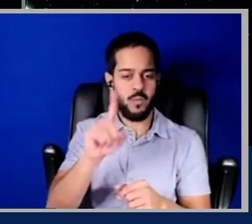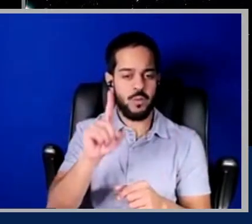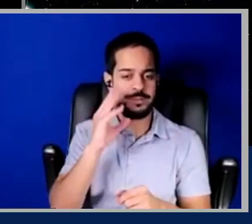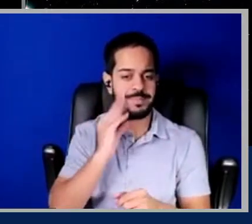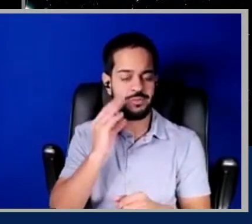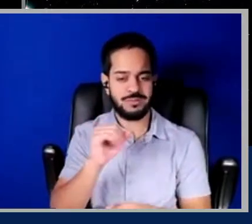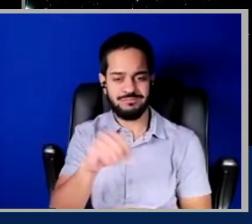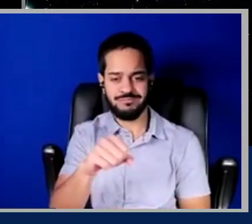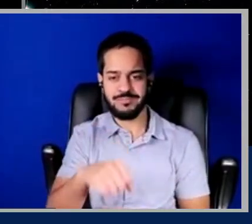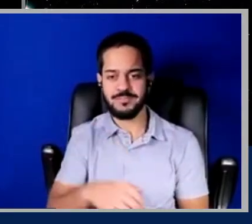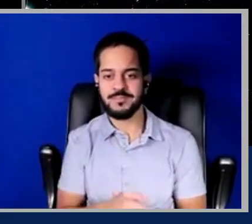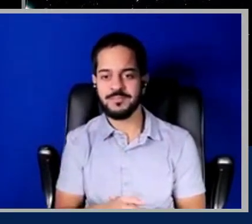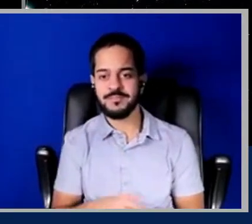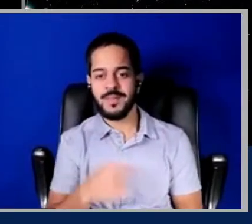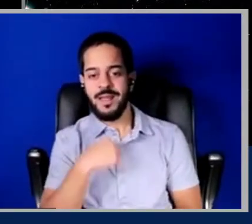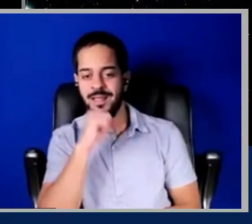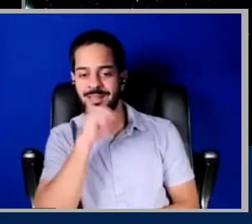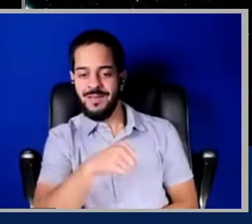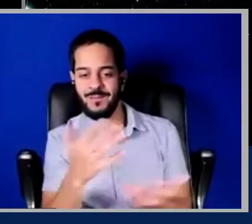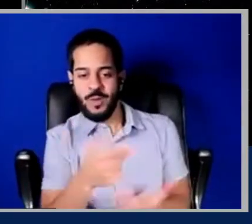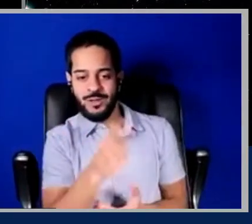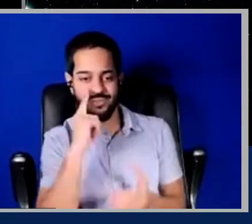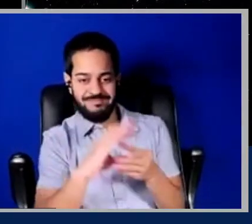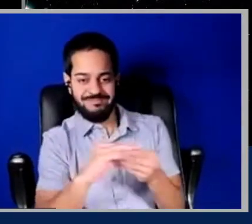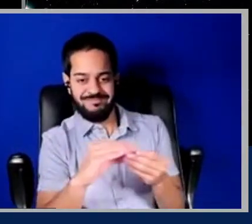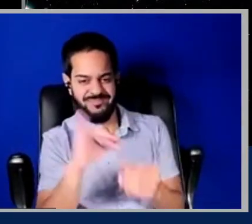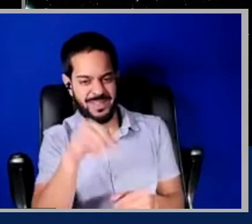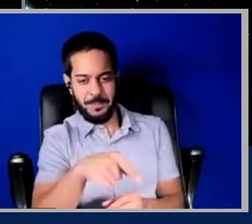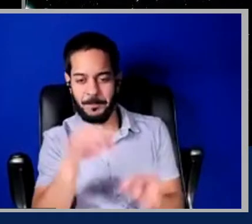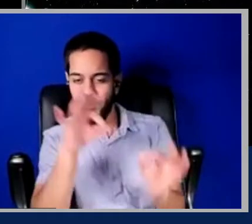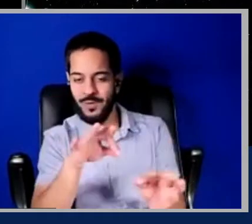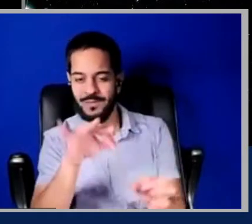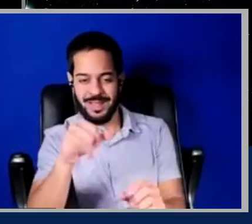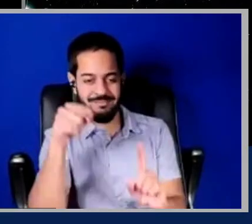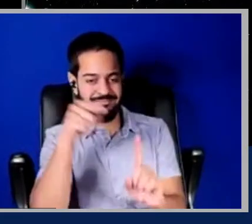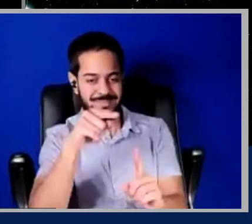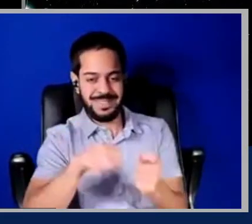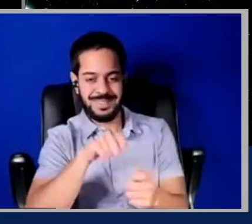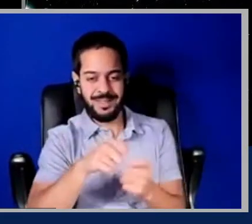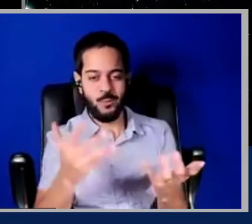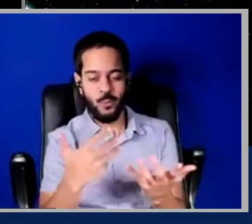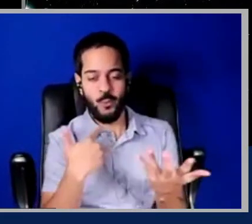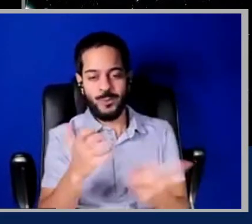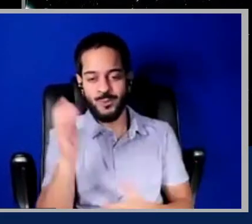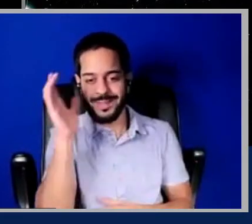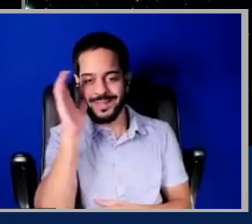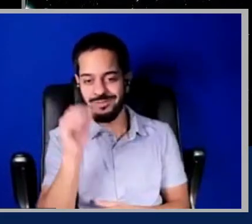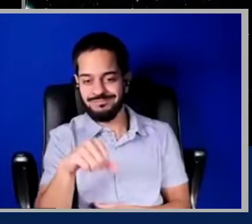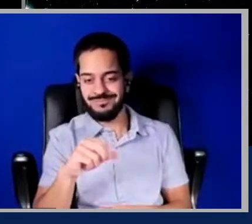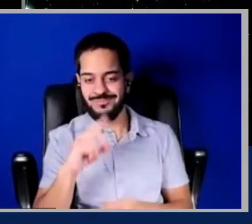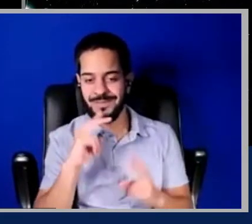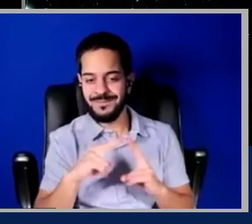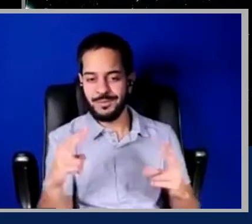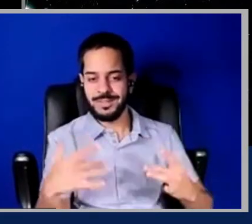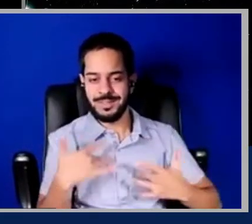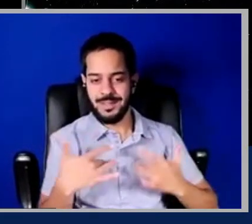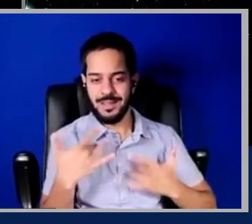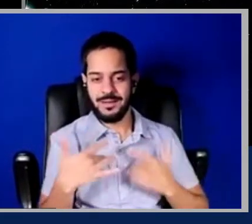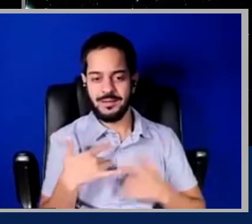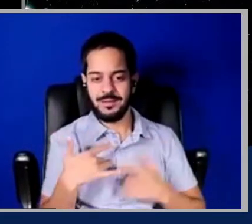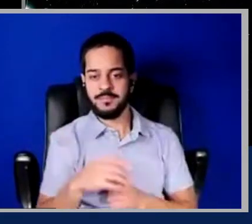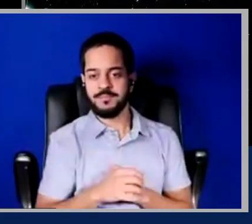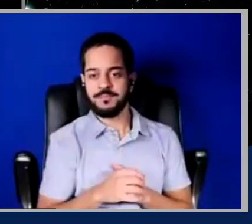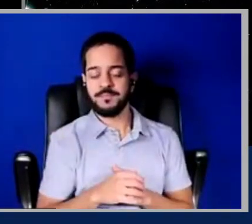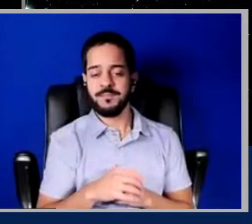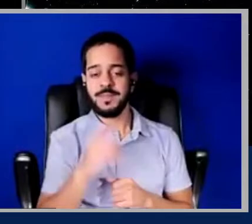love hearing that. What you just said is perfect. That's nice. Exactly what I want to hear. That's really exciting. So this one, just to